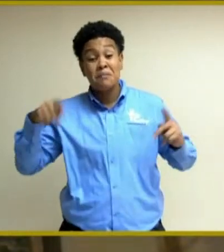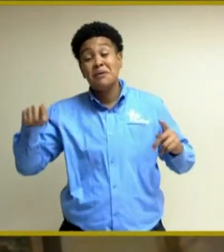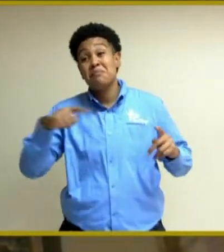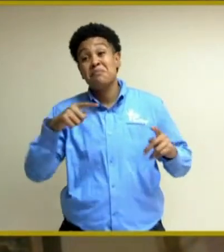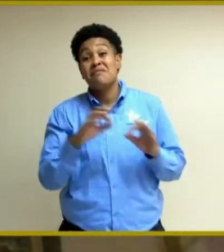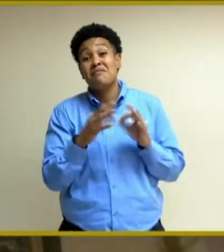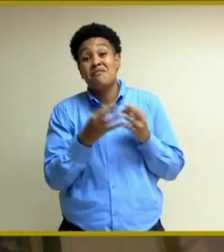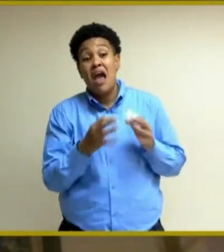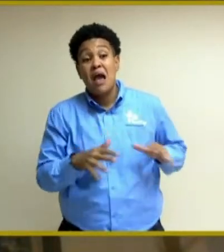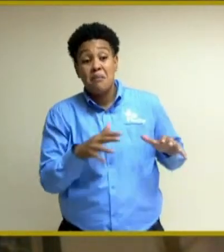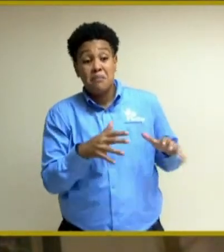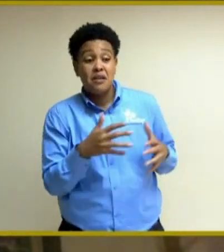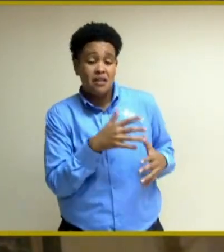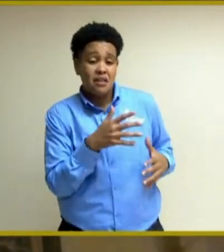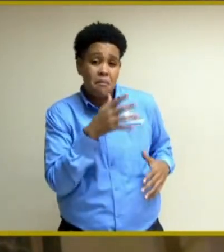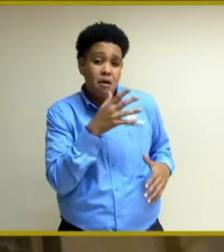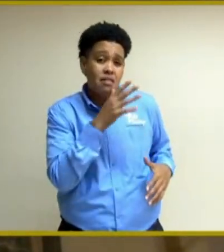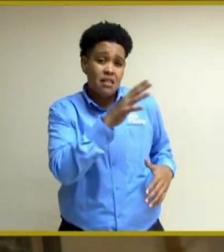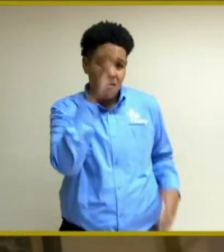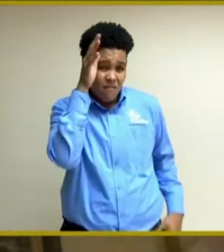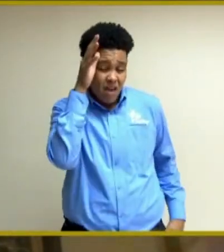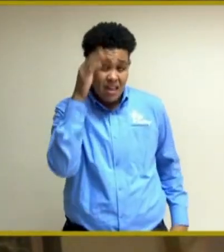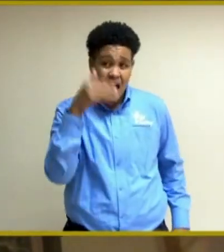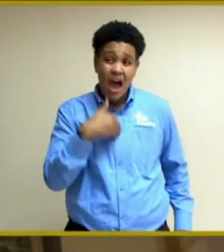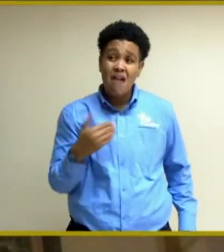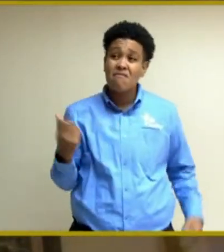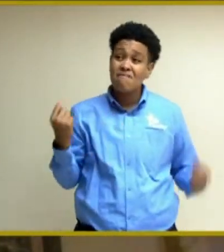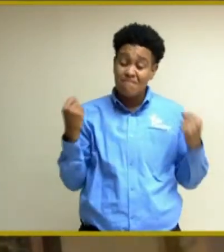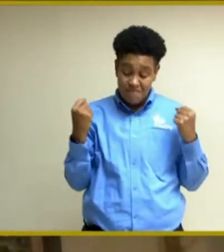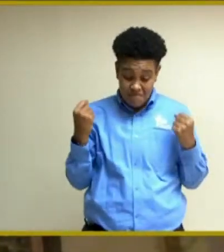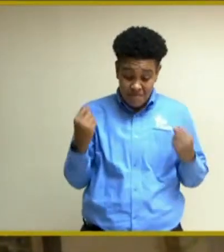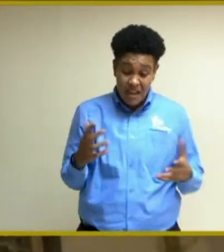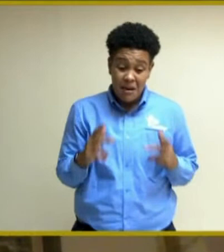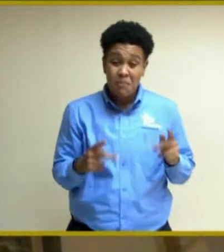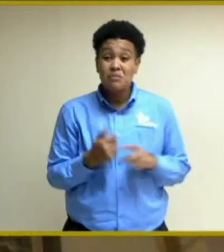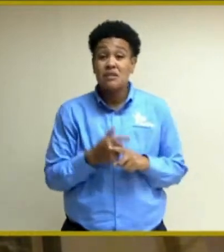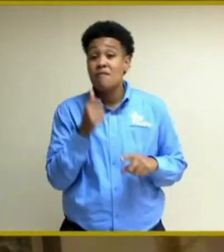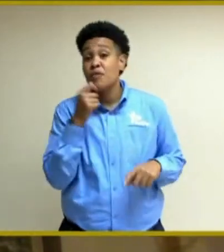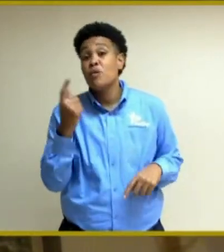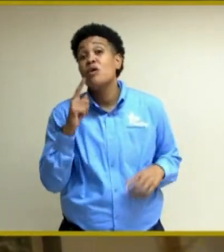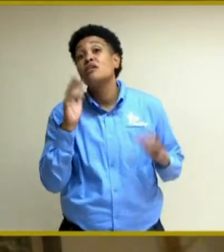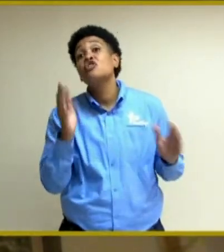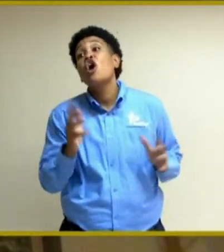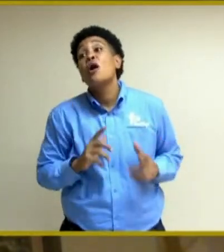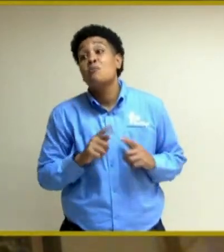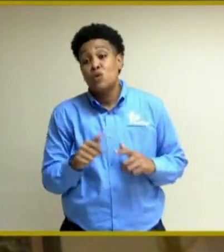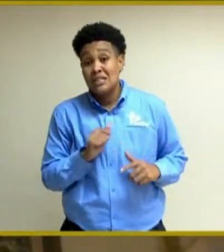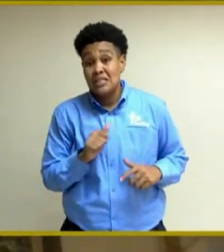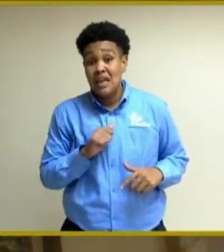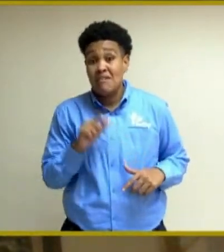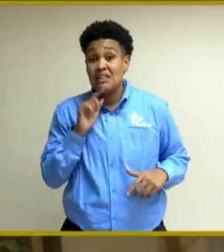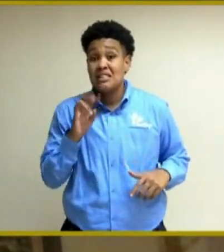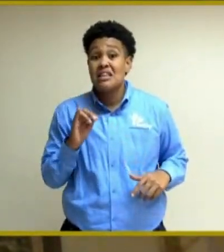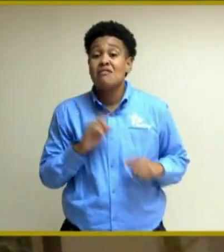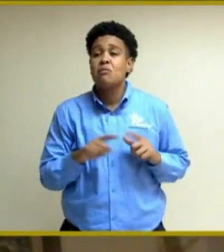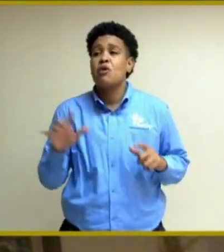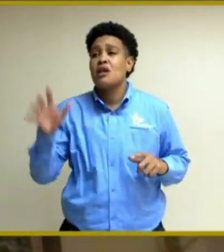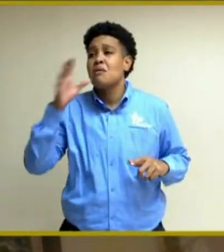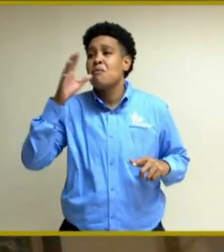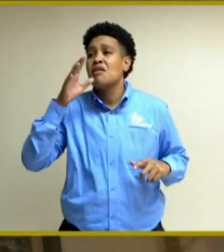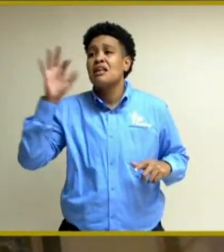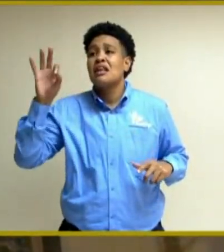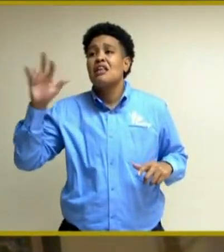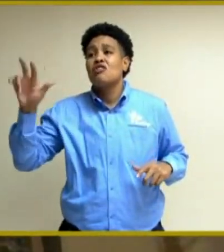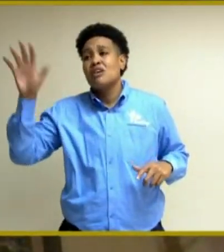often their mothers and their fathers. I have a number of people who are not only talking about themselves at 70, but the mother at 93,